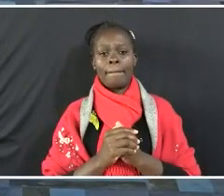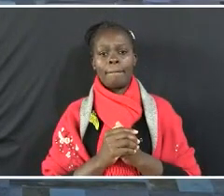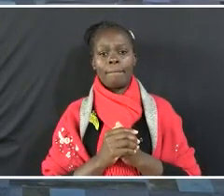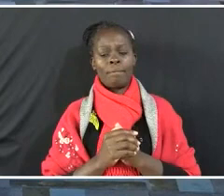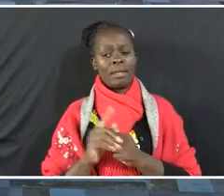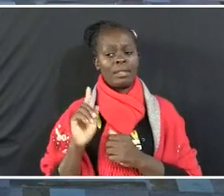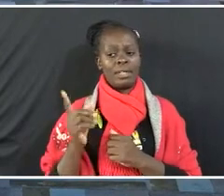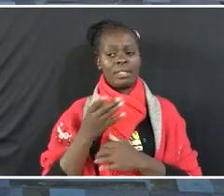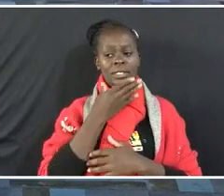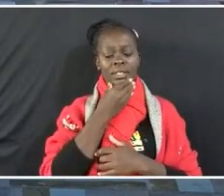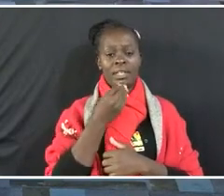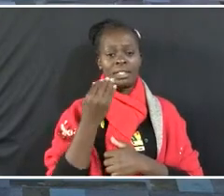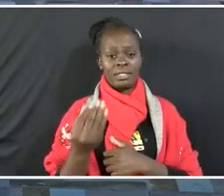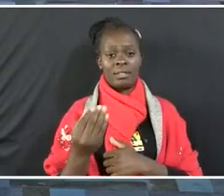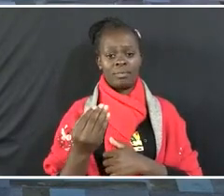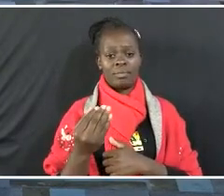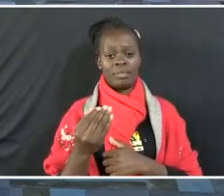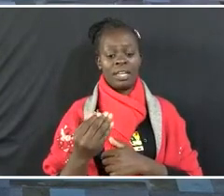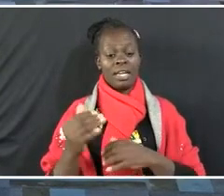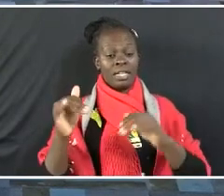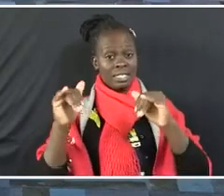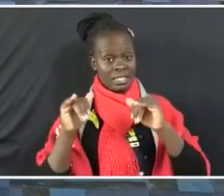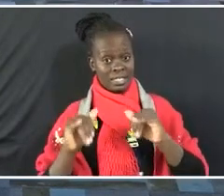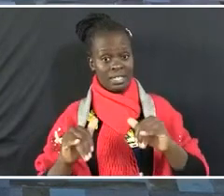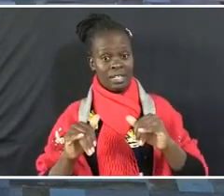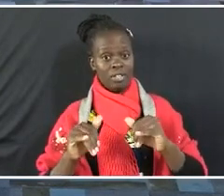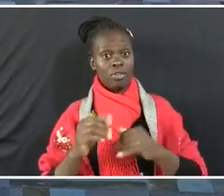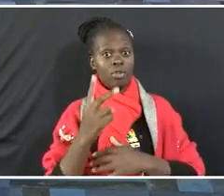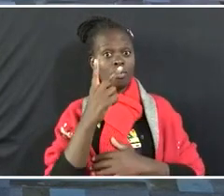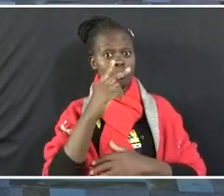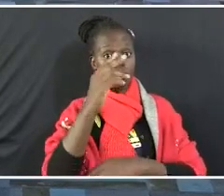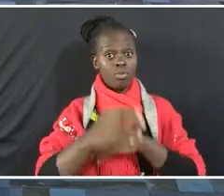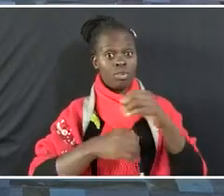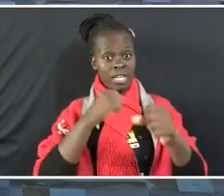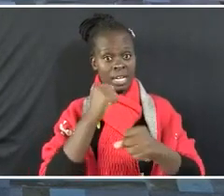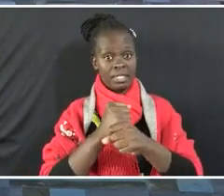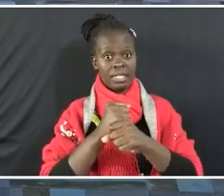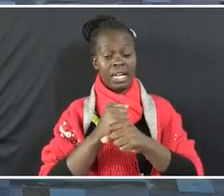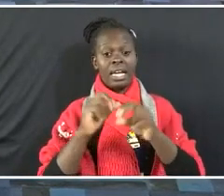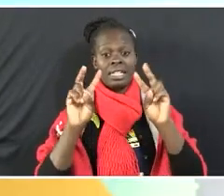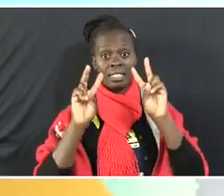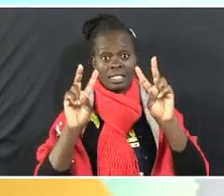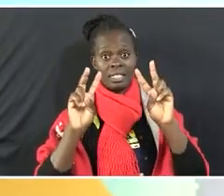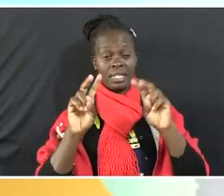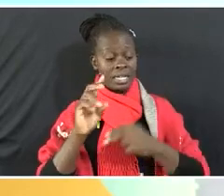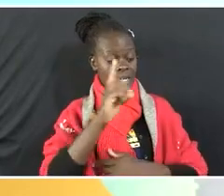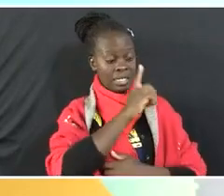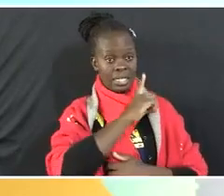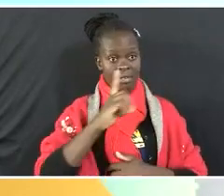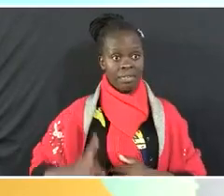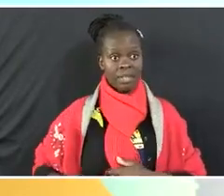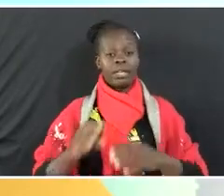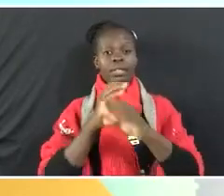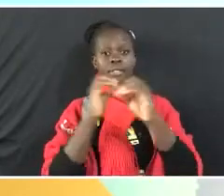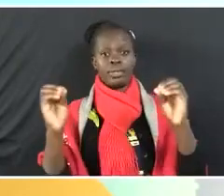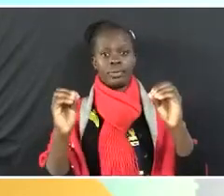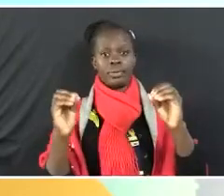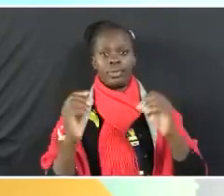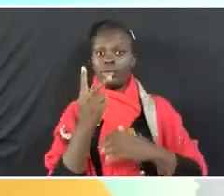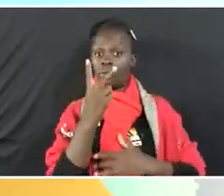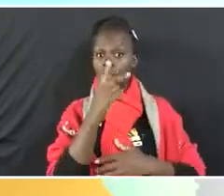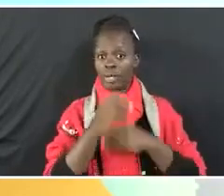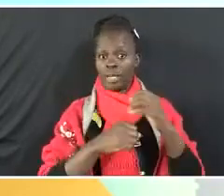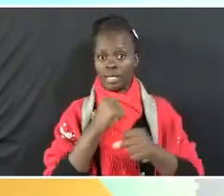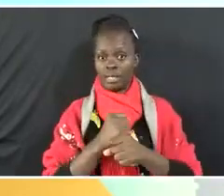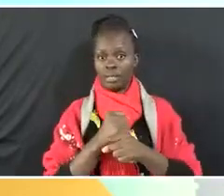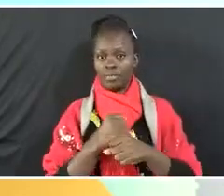Absalom stayed for 2 years without seeing the king's eyes, king's face. Then listen